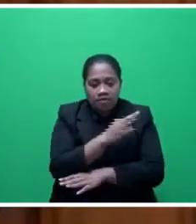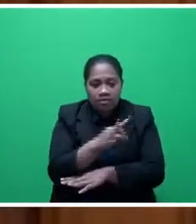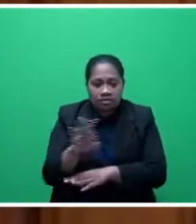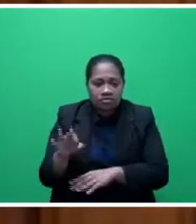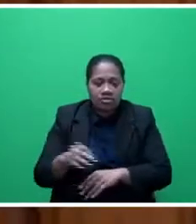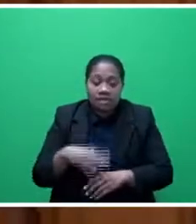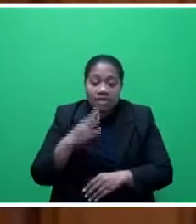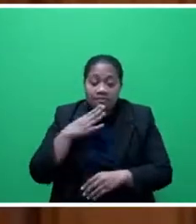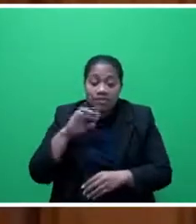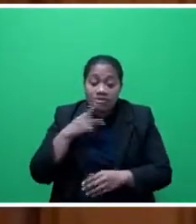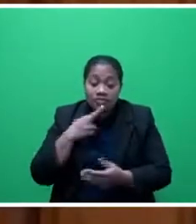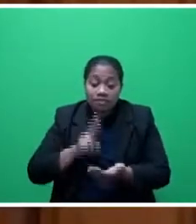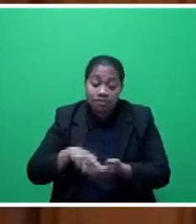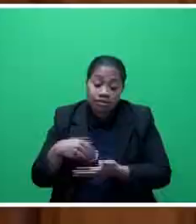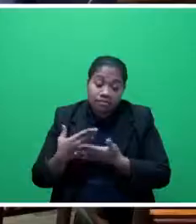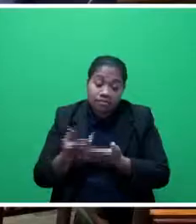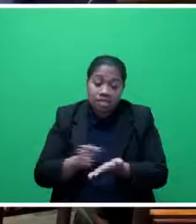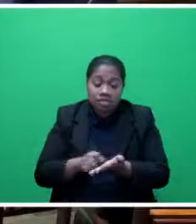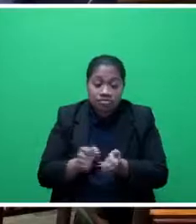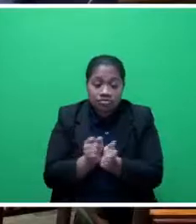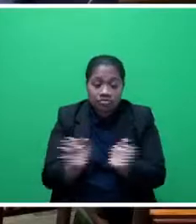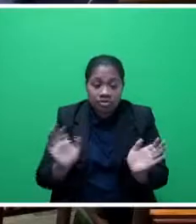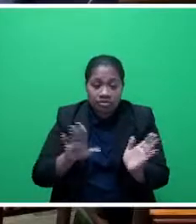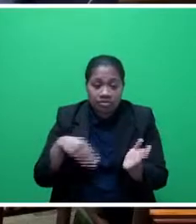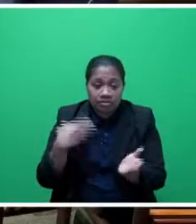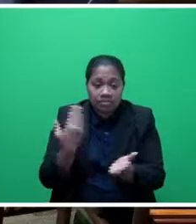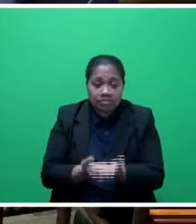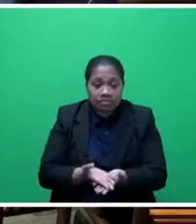Please hand the reports to the Secretary General.